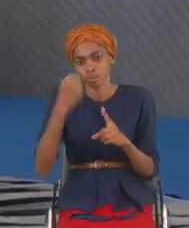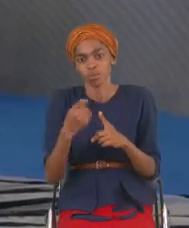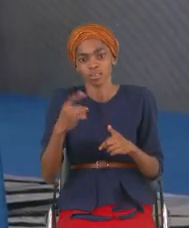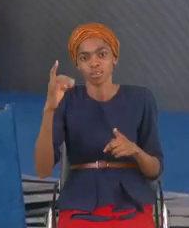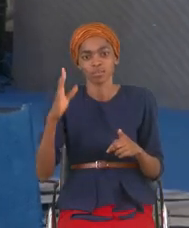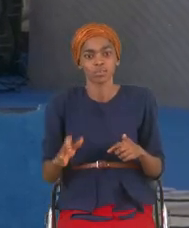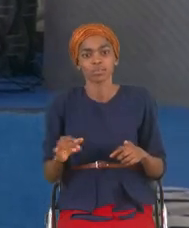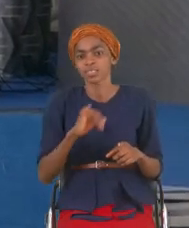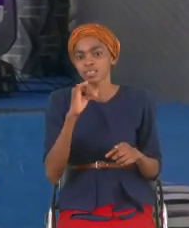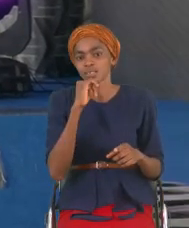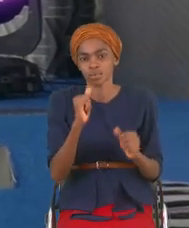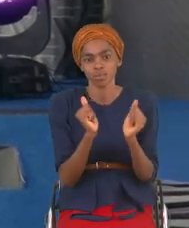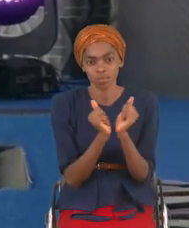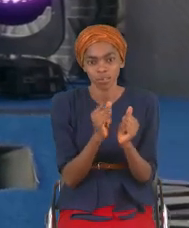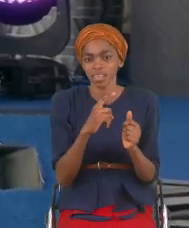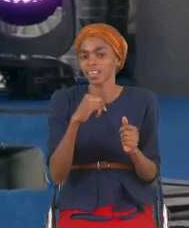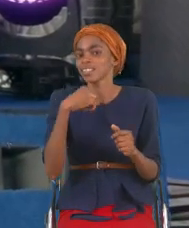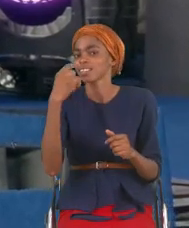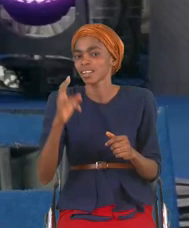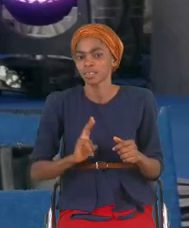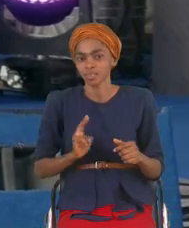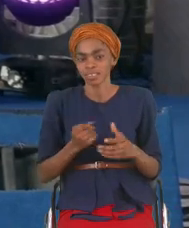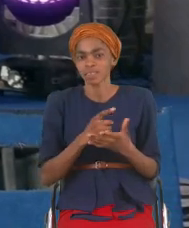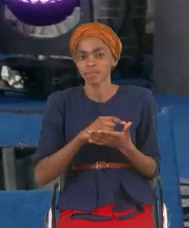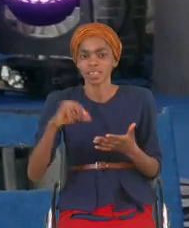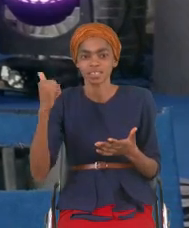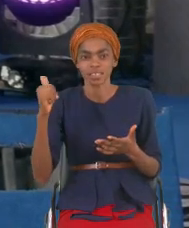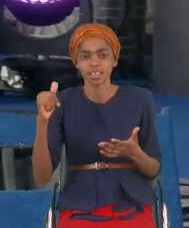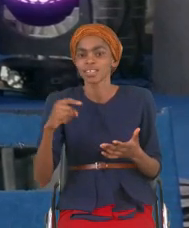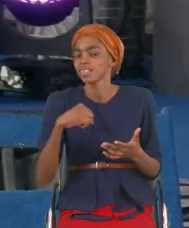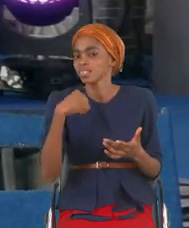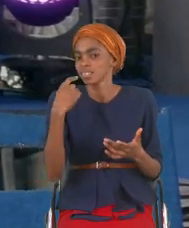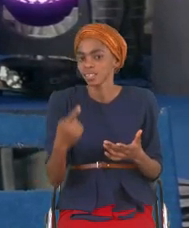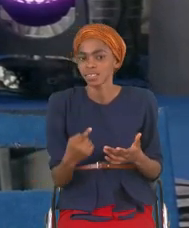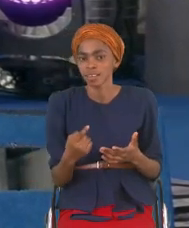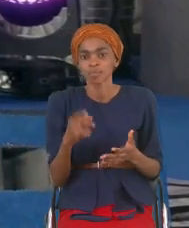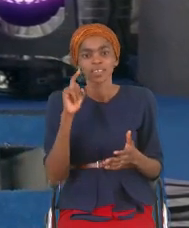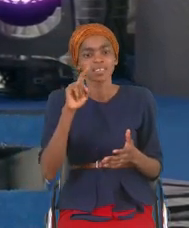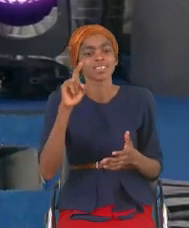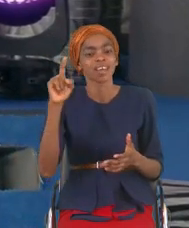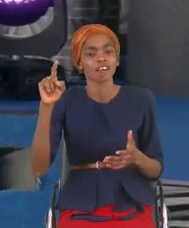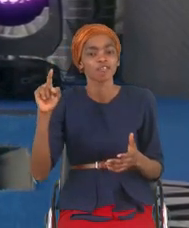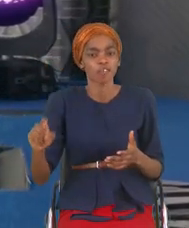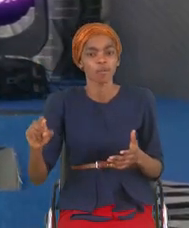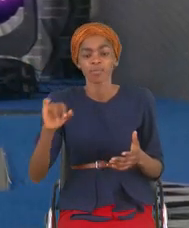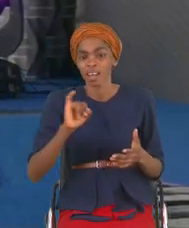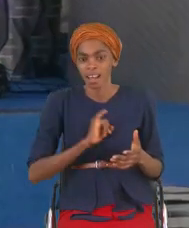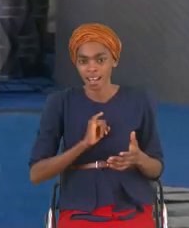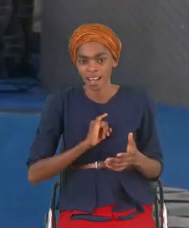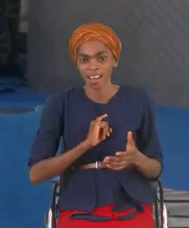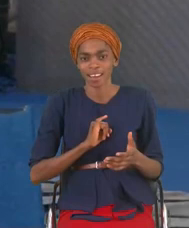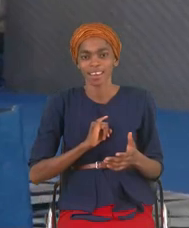is not bound and then he tells us in verse 10 it says therefore i